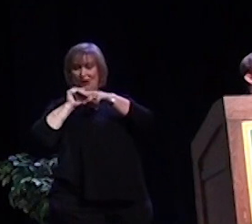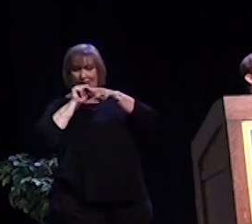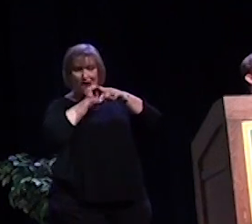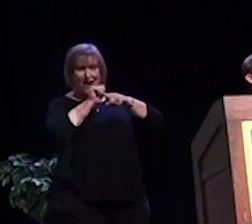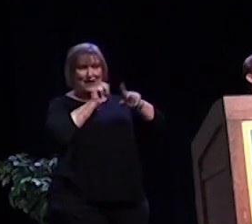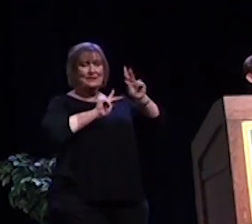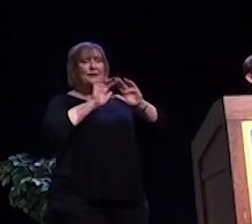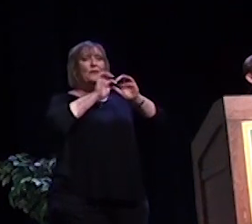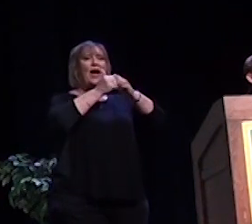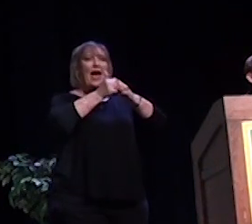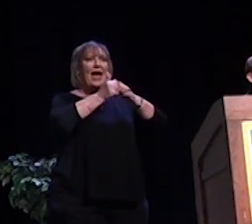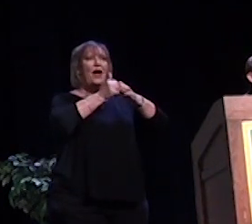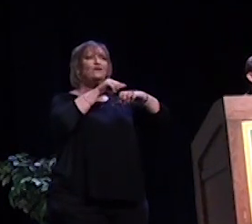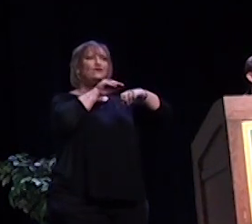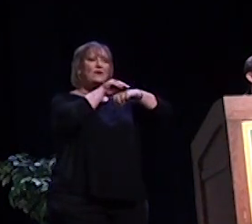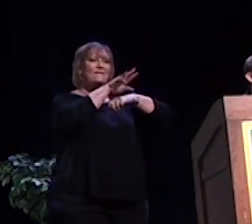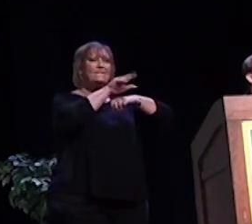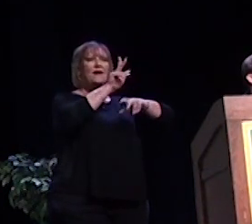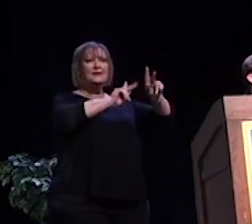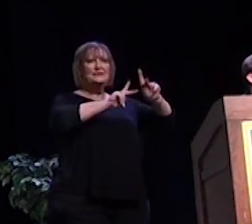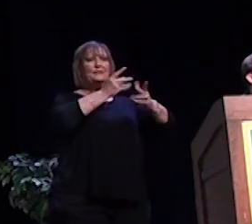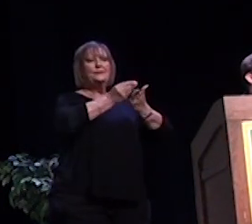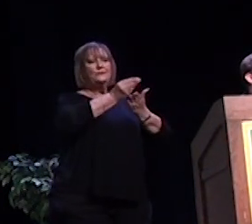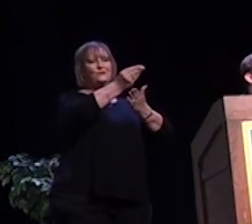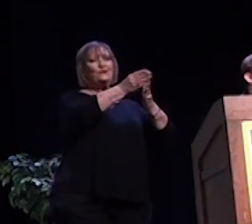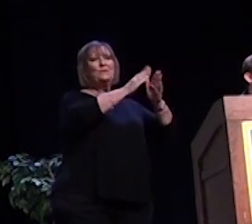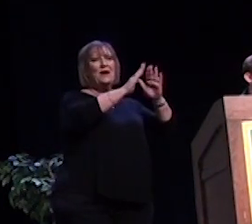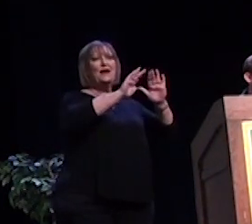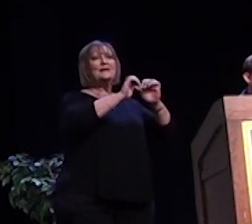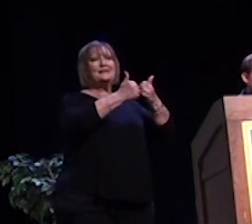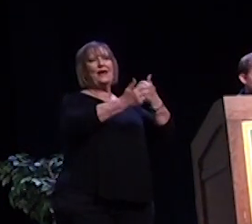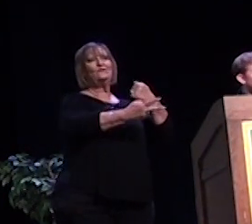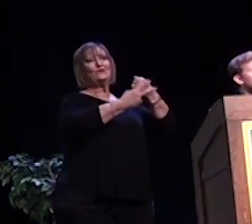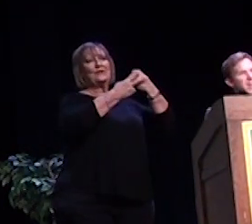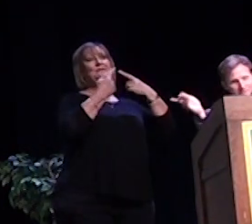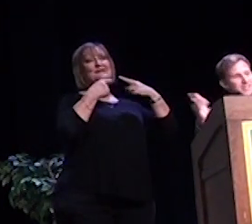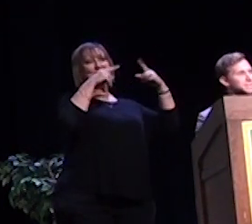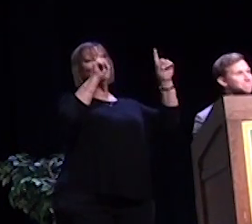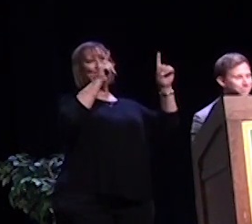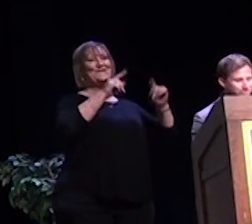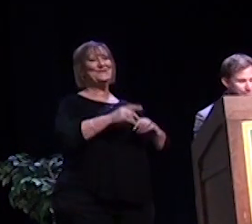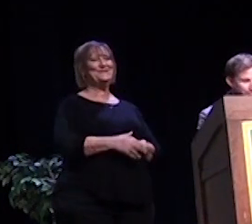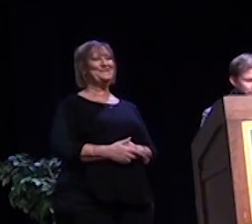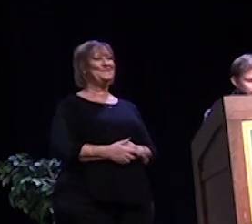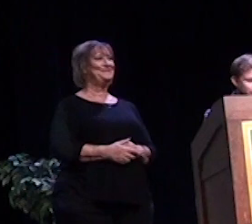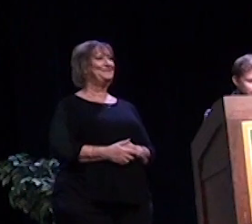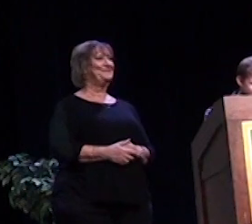for long-term sustainability. So everybody please join me in welcoming Lori.